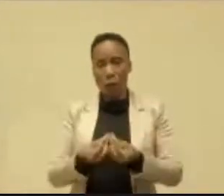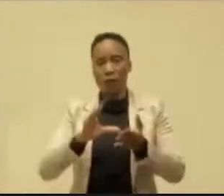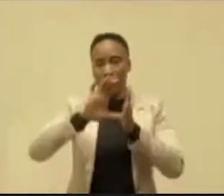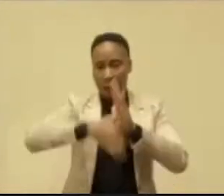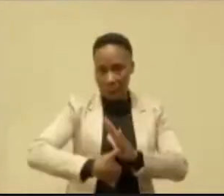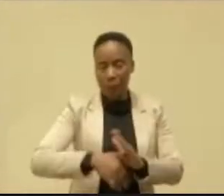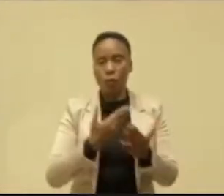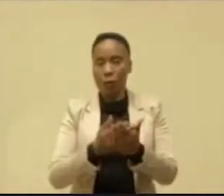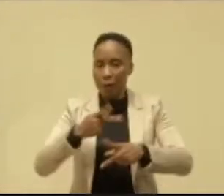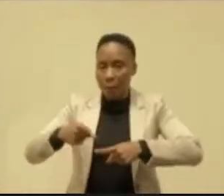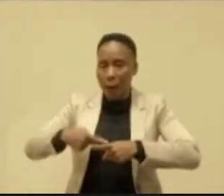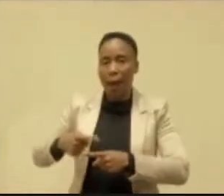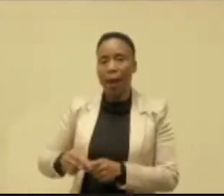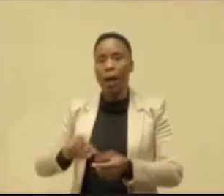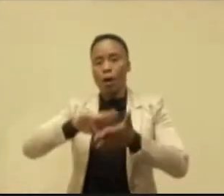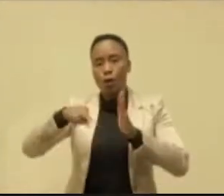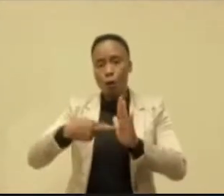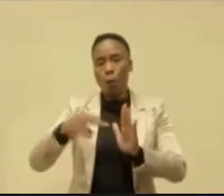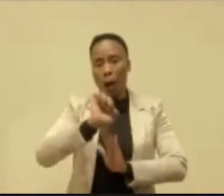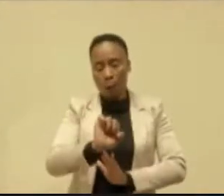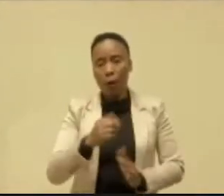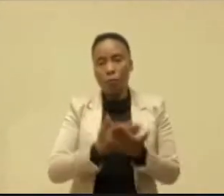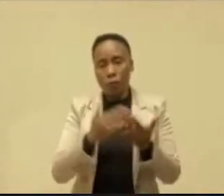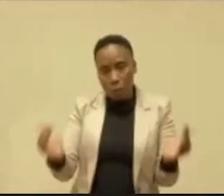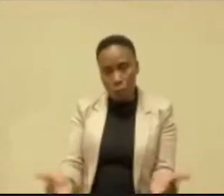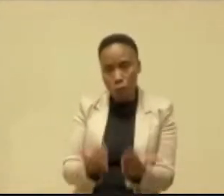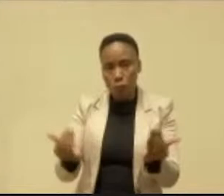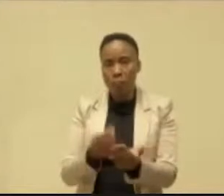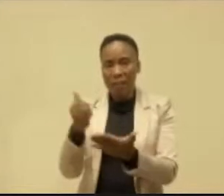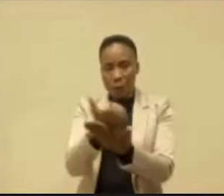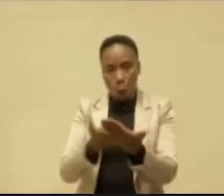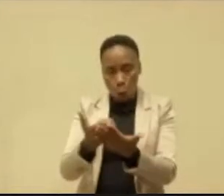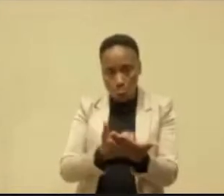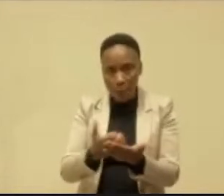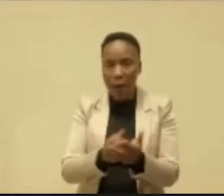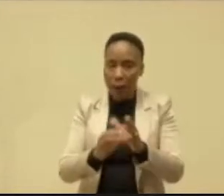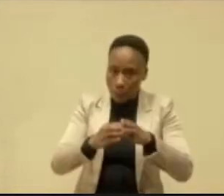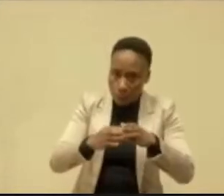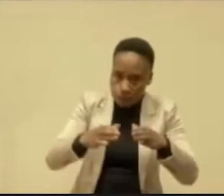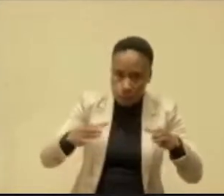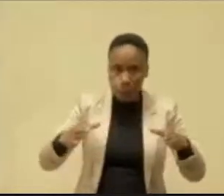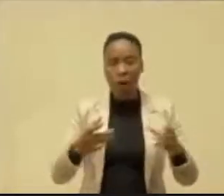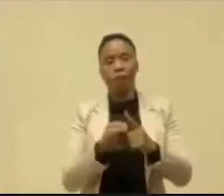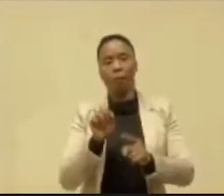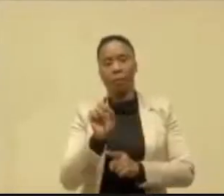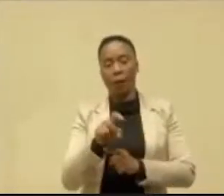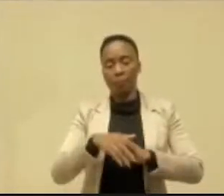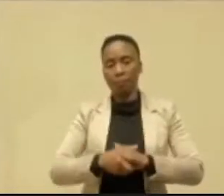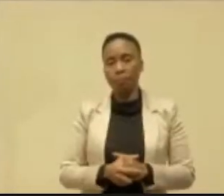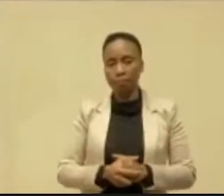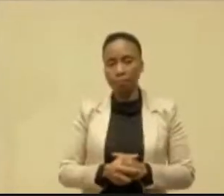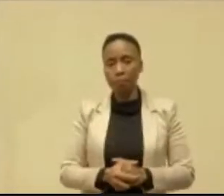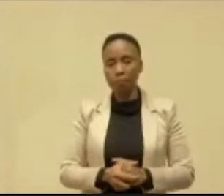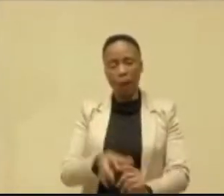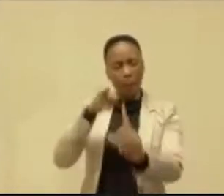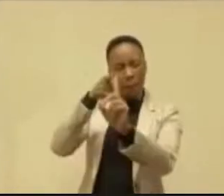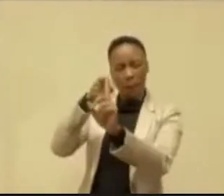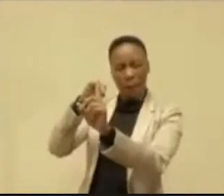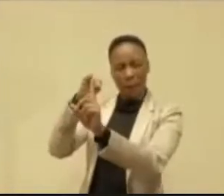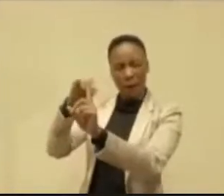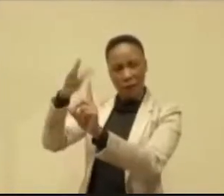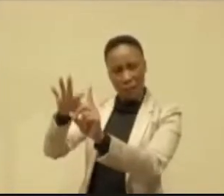their role in building our economy and driving growth thereof products targeted for